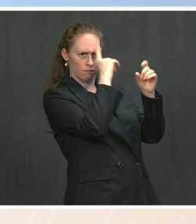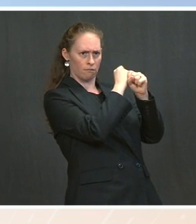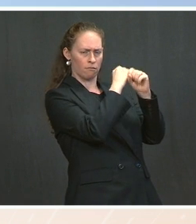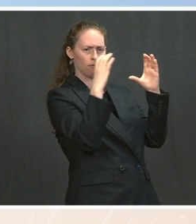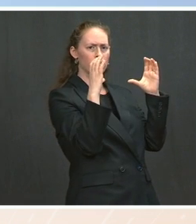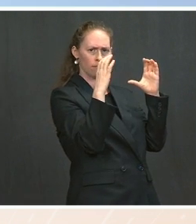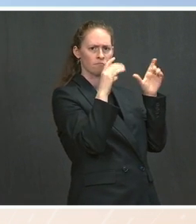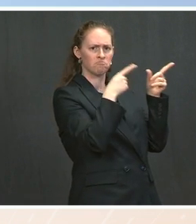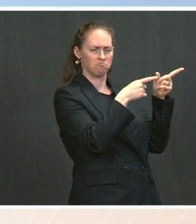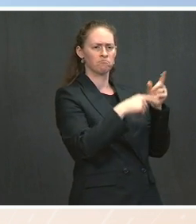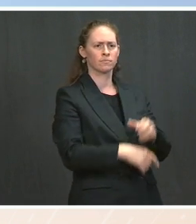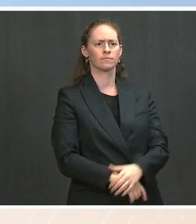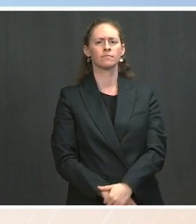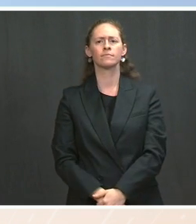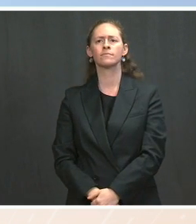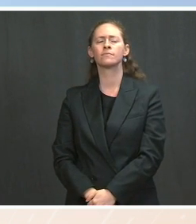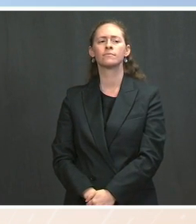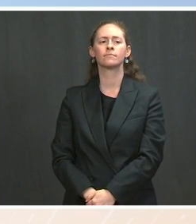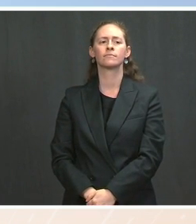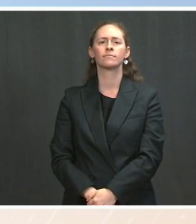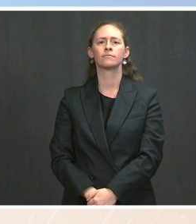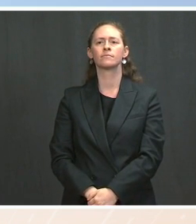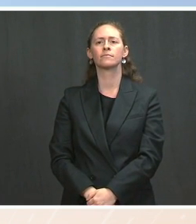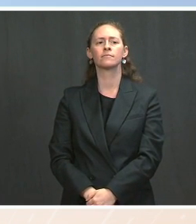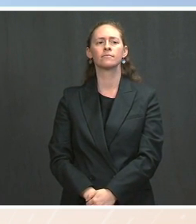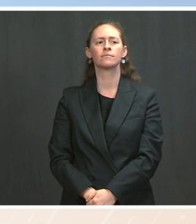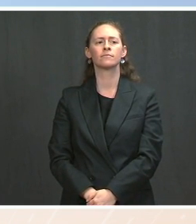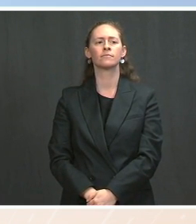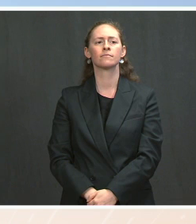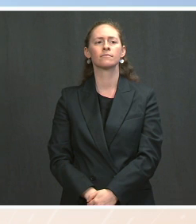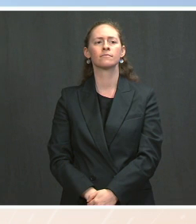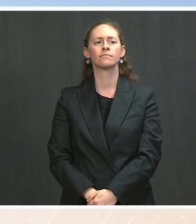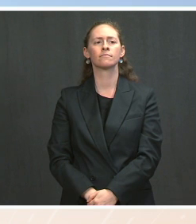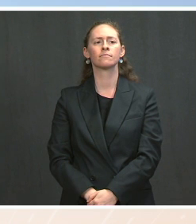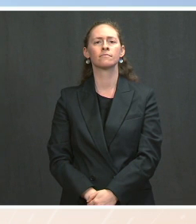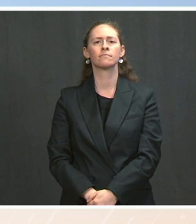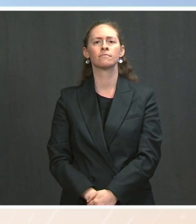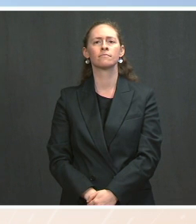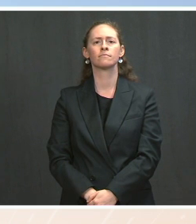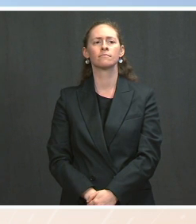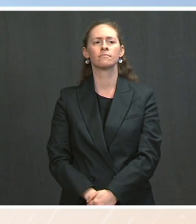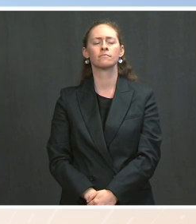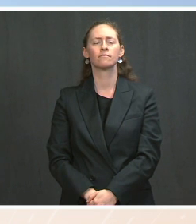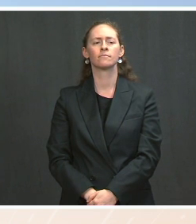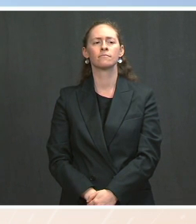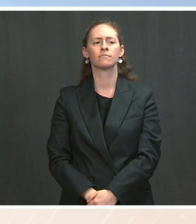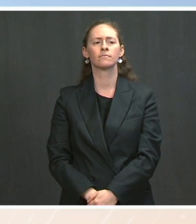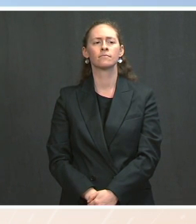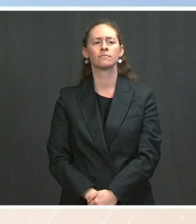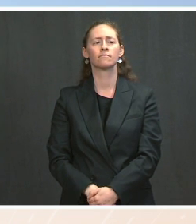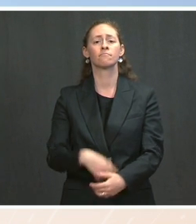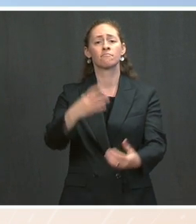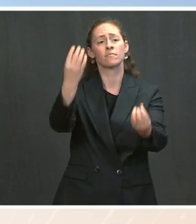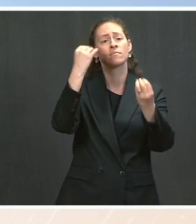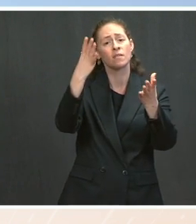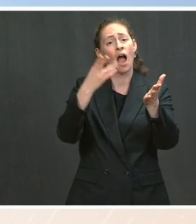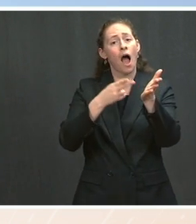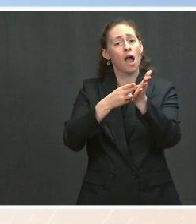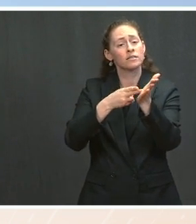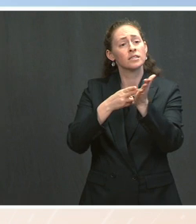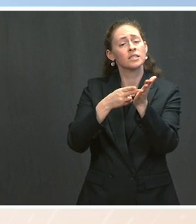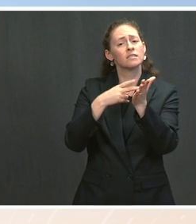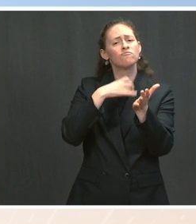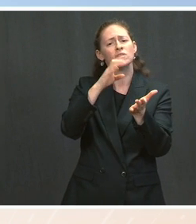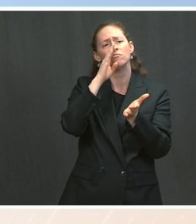result of the president's engagement and frankly discipline from the beginning, much faster than